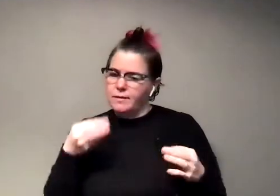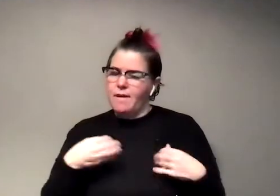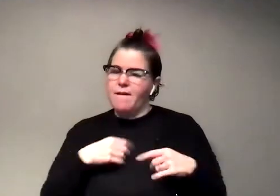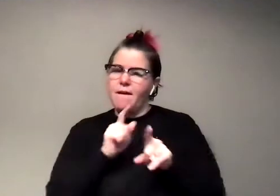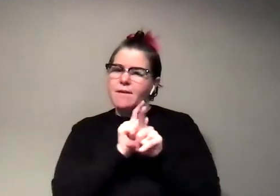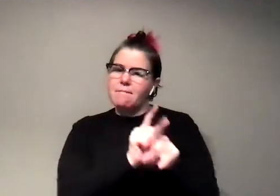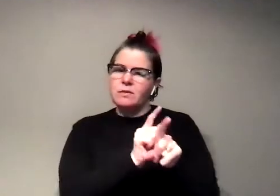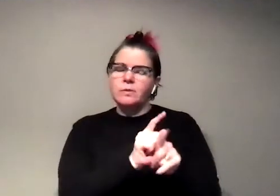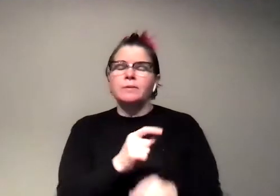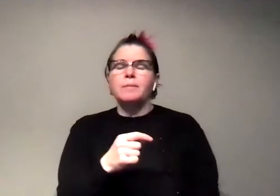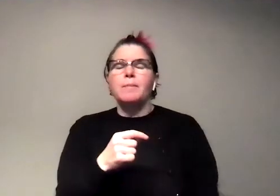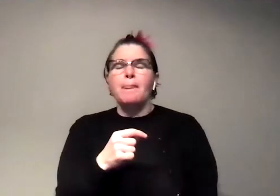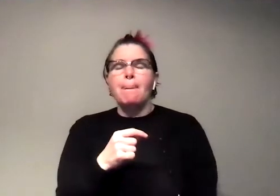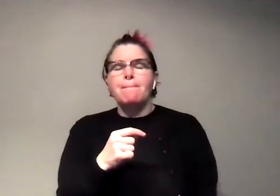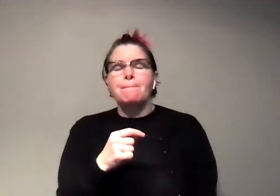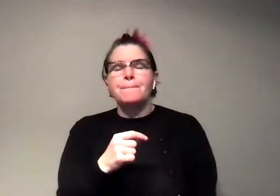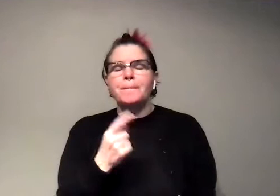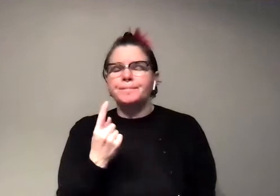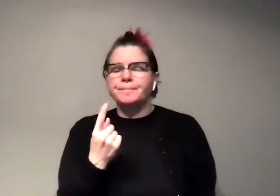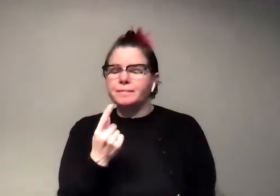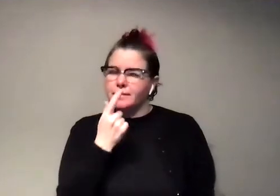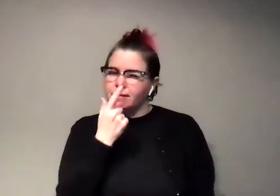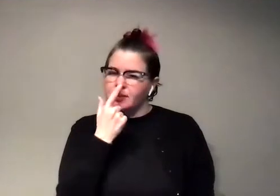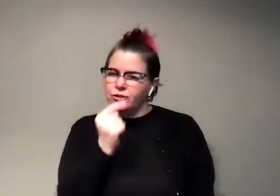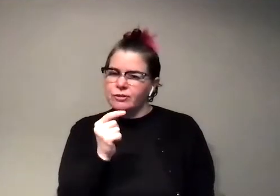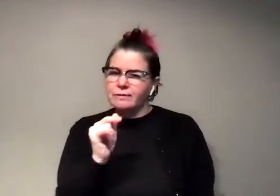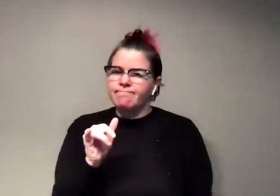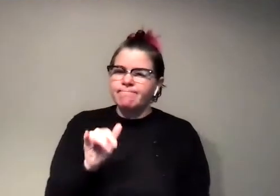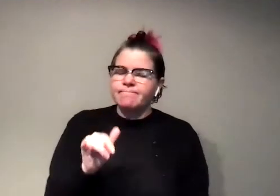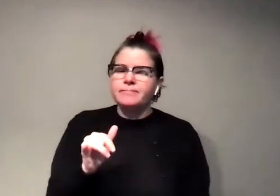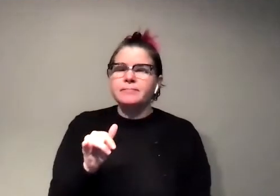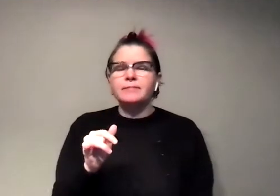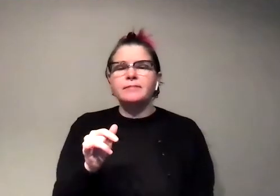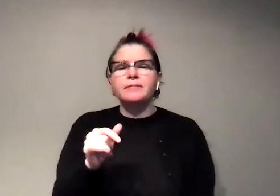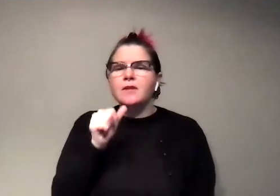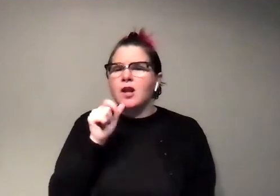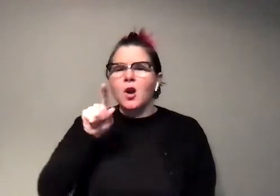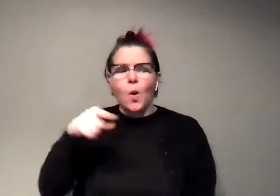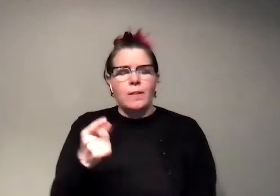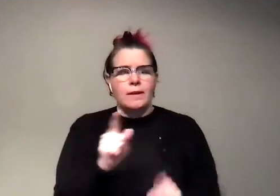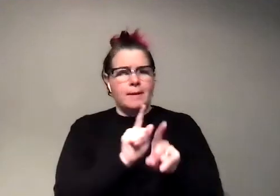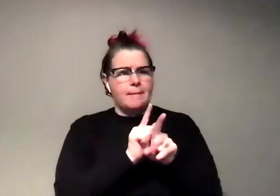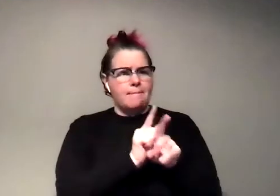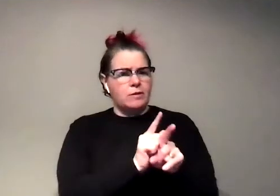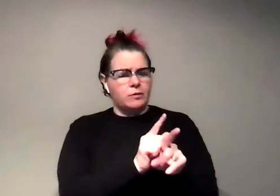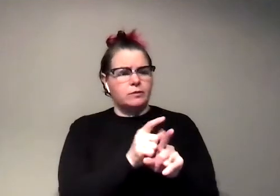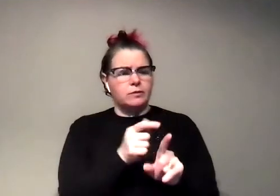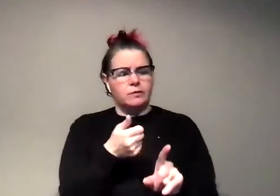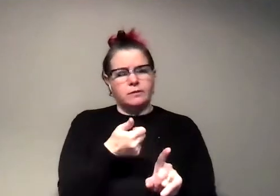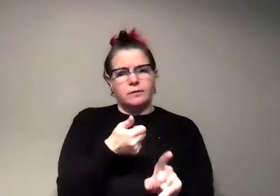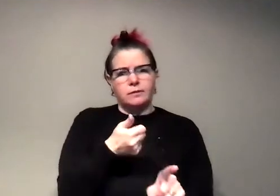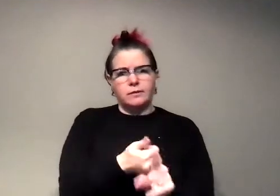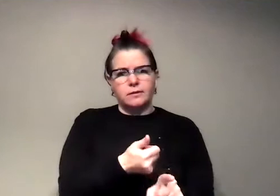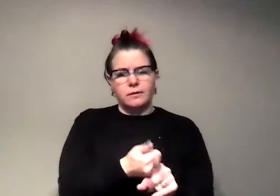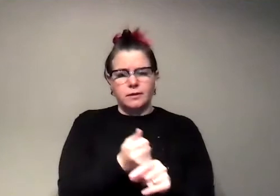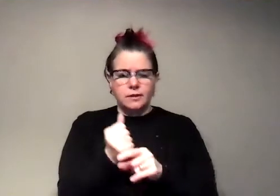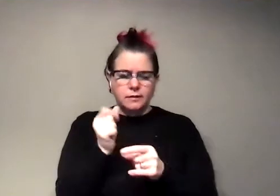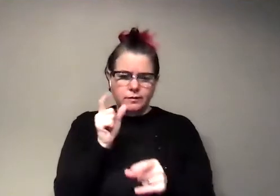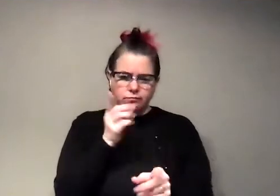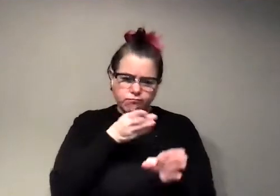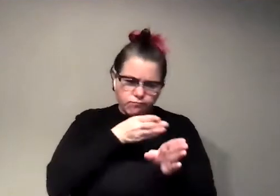one interesting thing that I found was to not only look for mentors that are directly in your